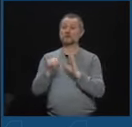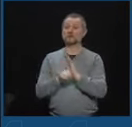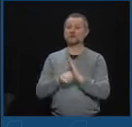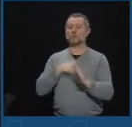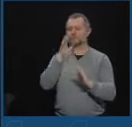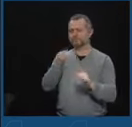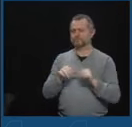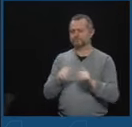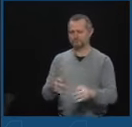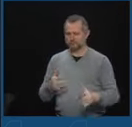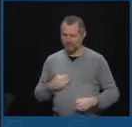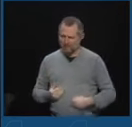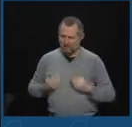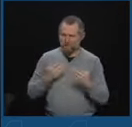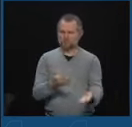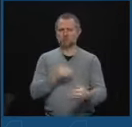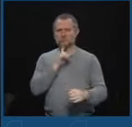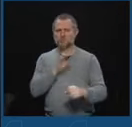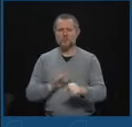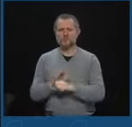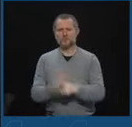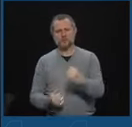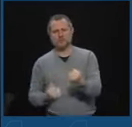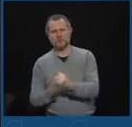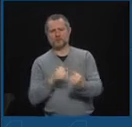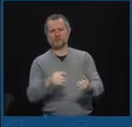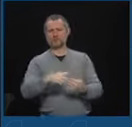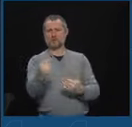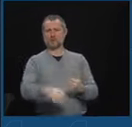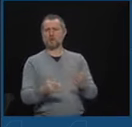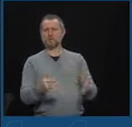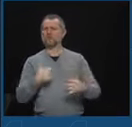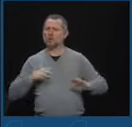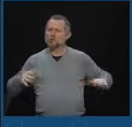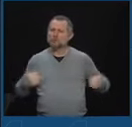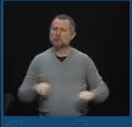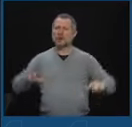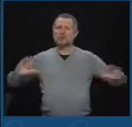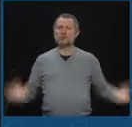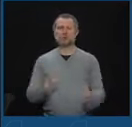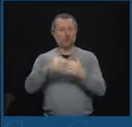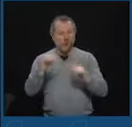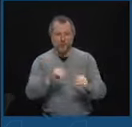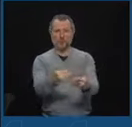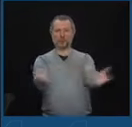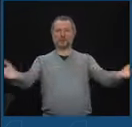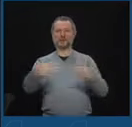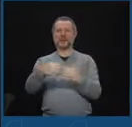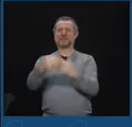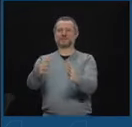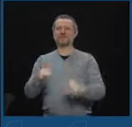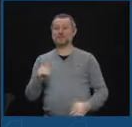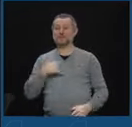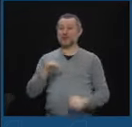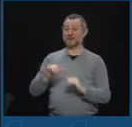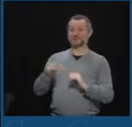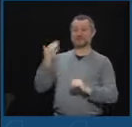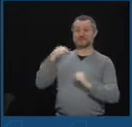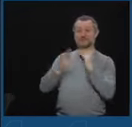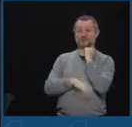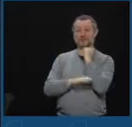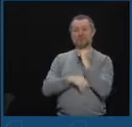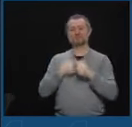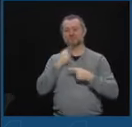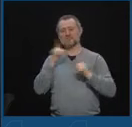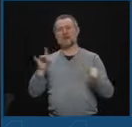not just to support programs like this and to elevate leaders like yourselves, but also in the fall, we announced $8.2 million